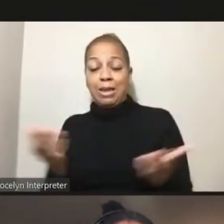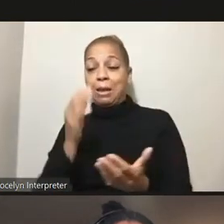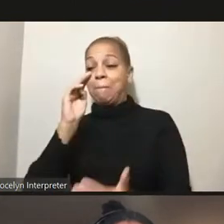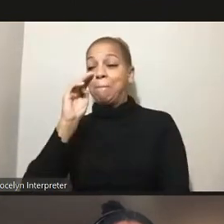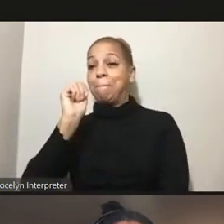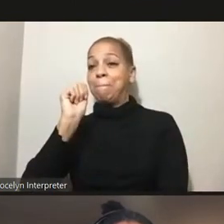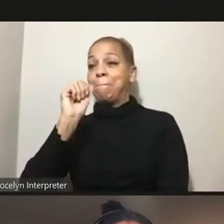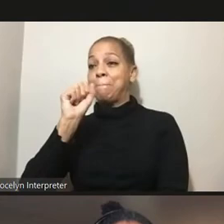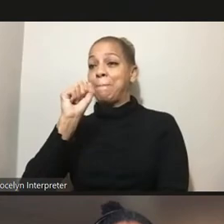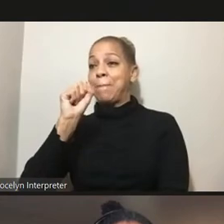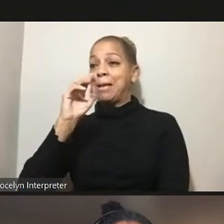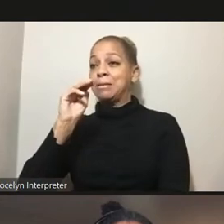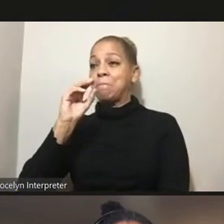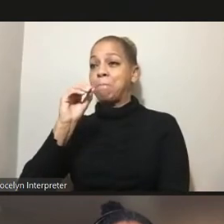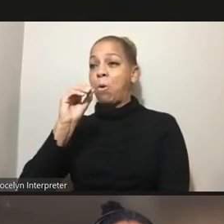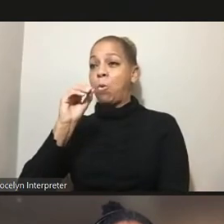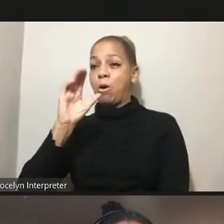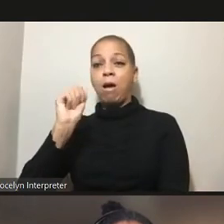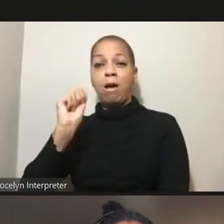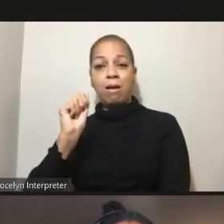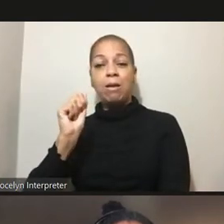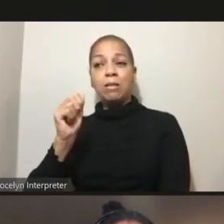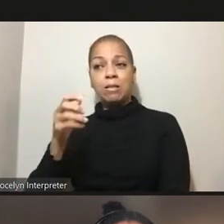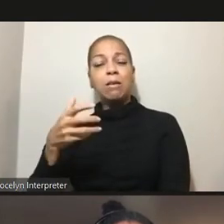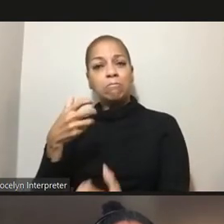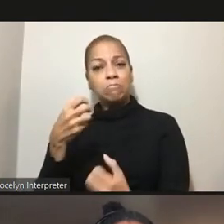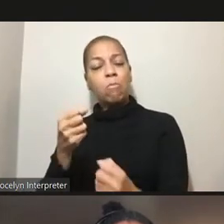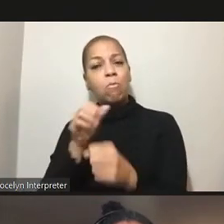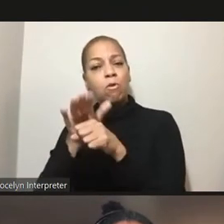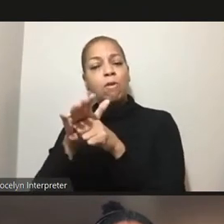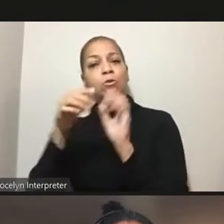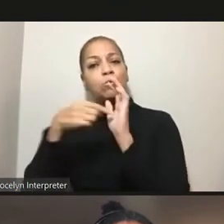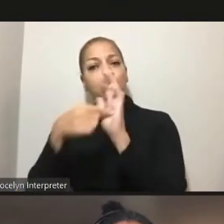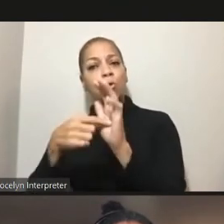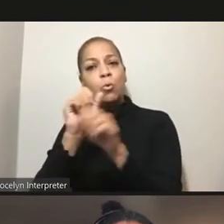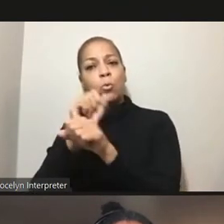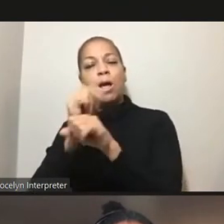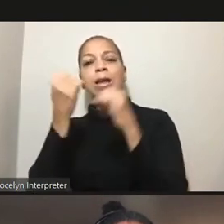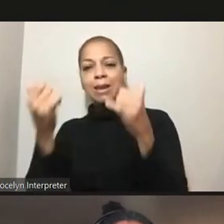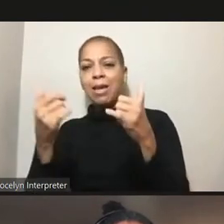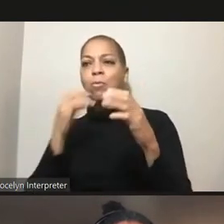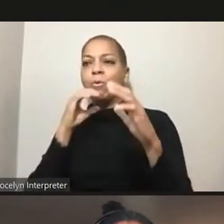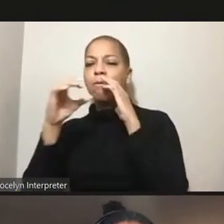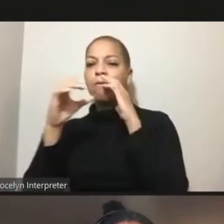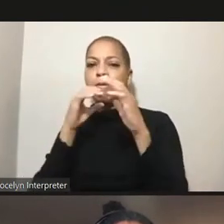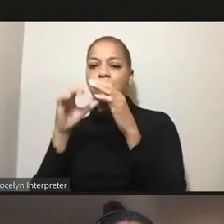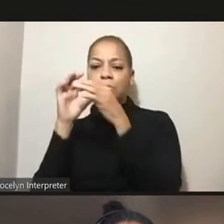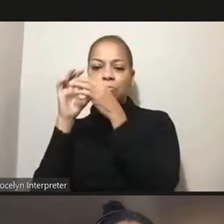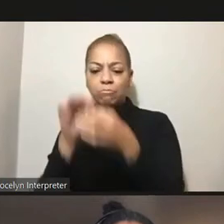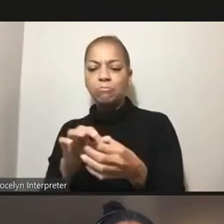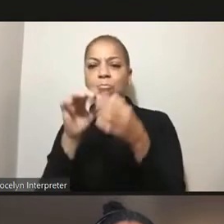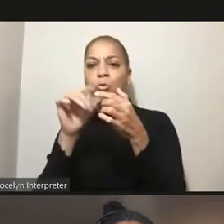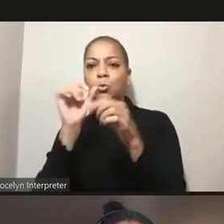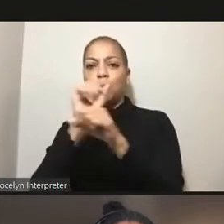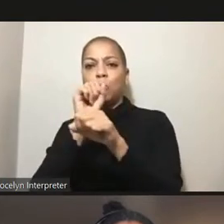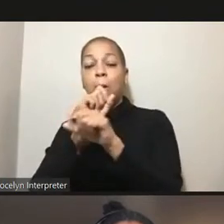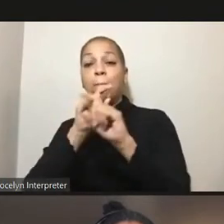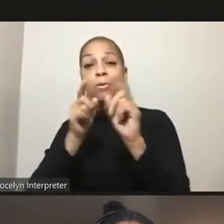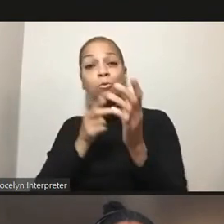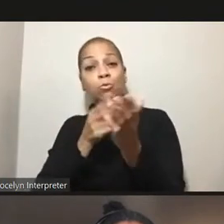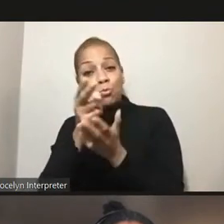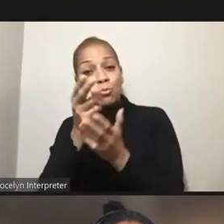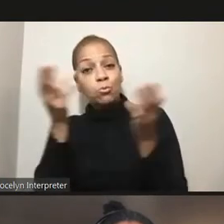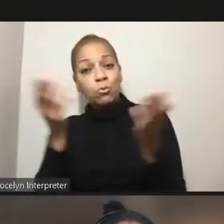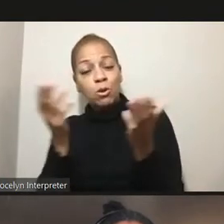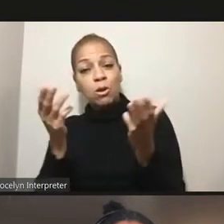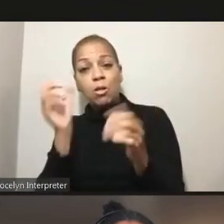courage to show the work. And now we're having a conversation, a meta conversation about the work, right? When the truth of the matter is that